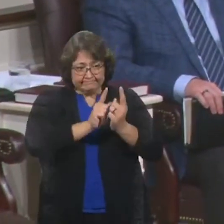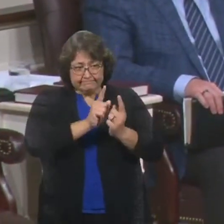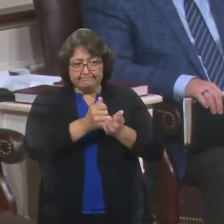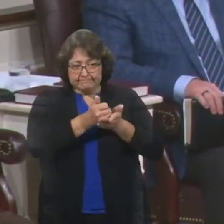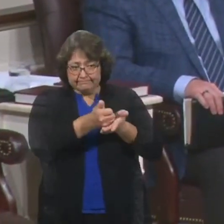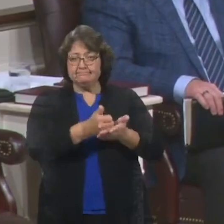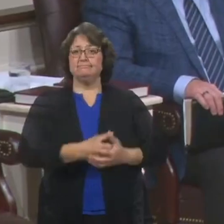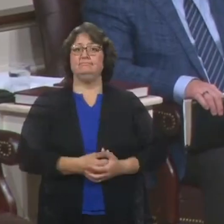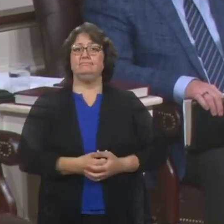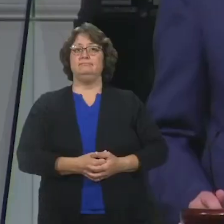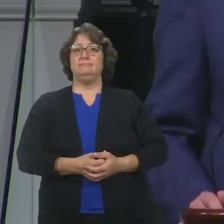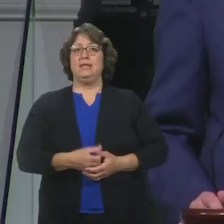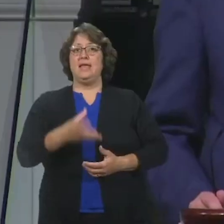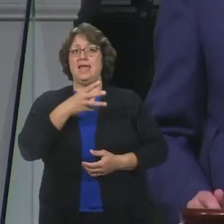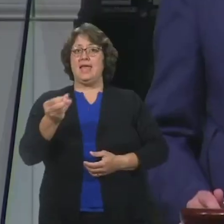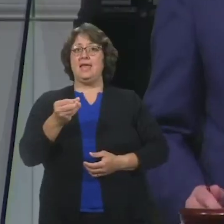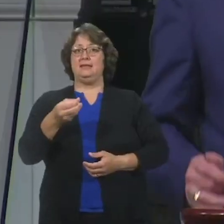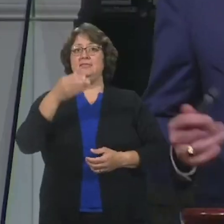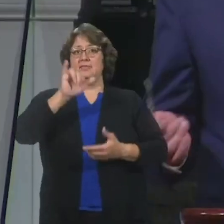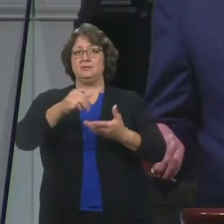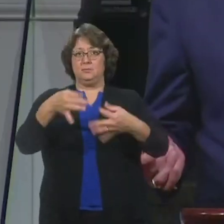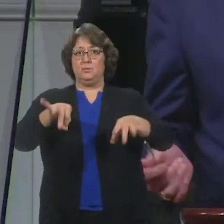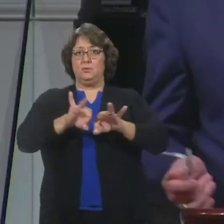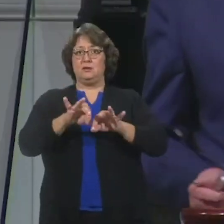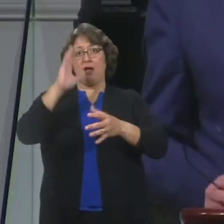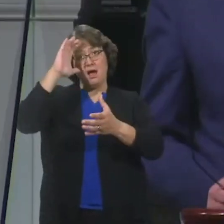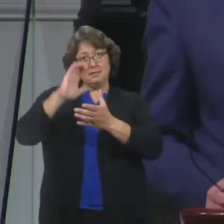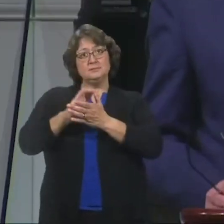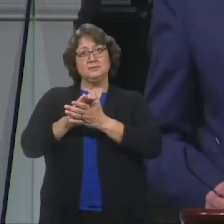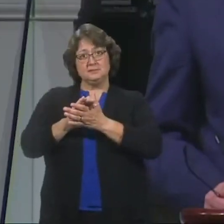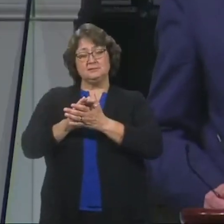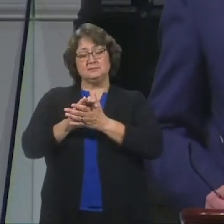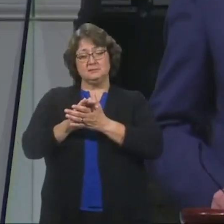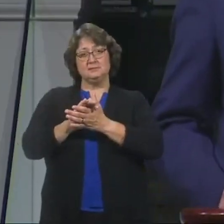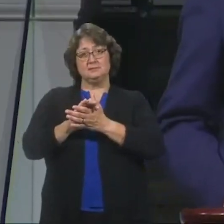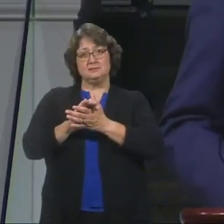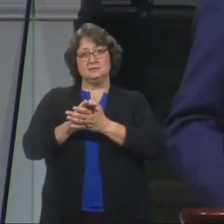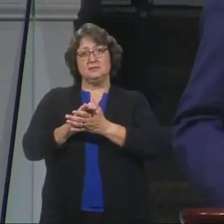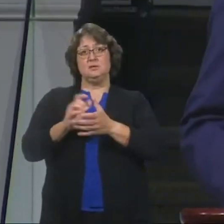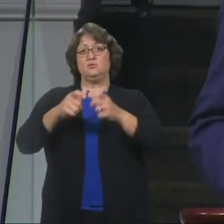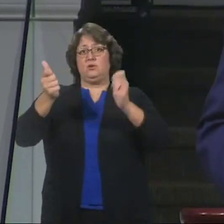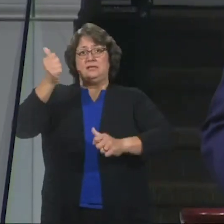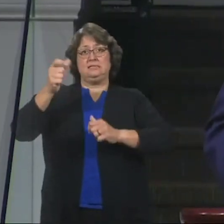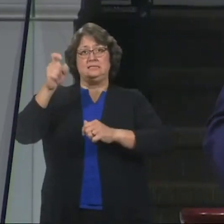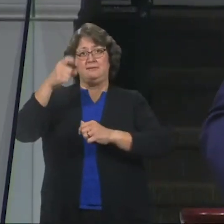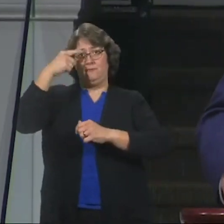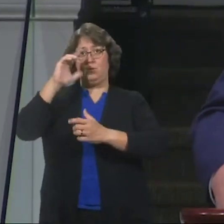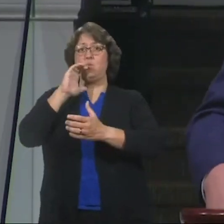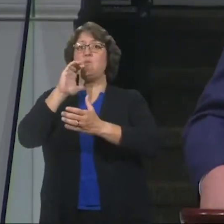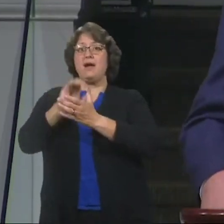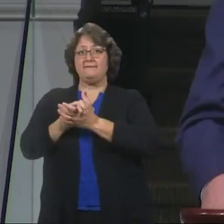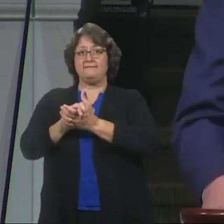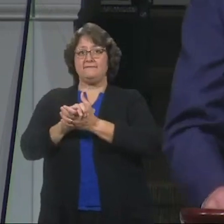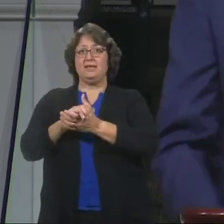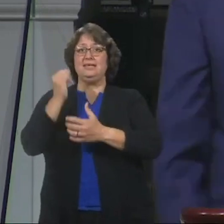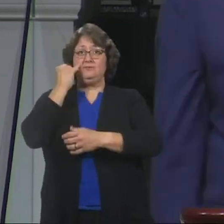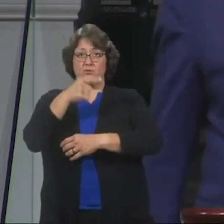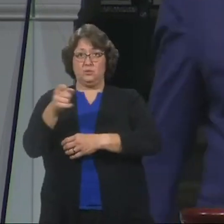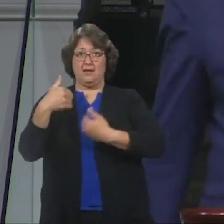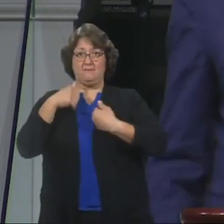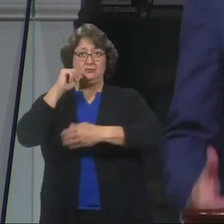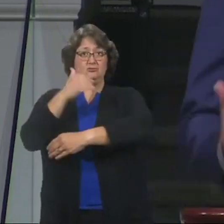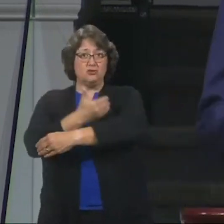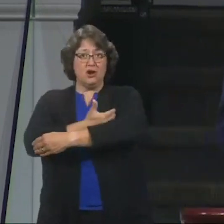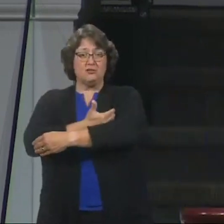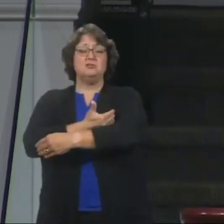think this is an important thing. Husbands, the greatest need of a wife, and those of you who have daughters,